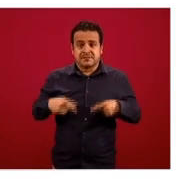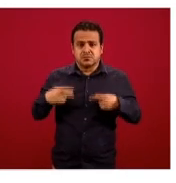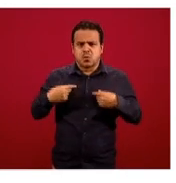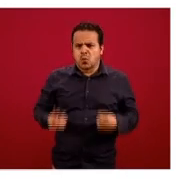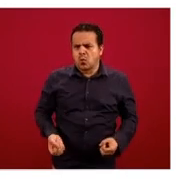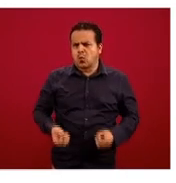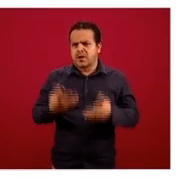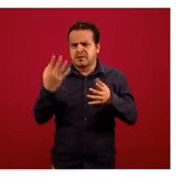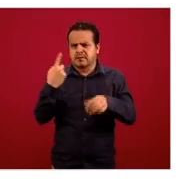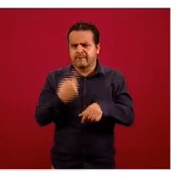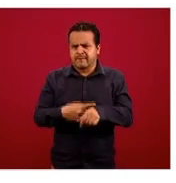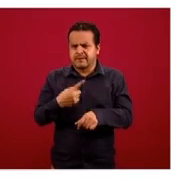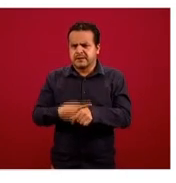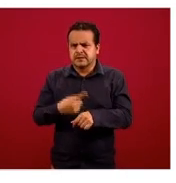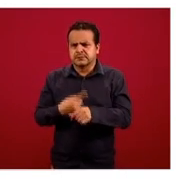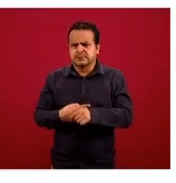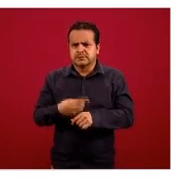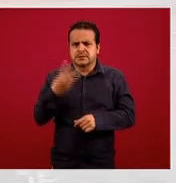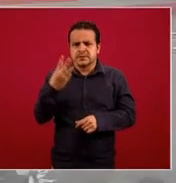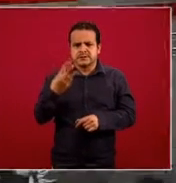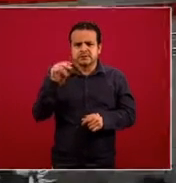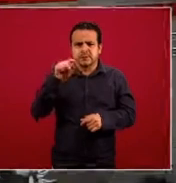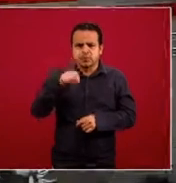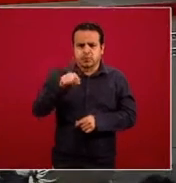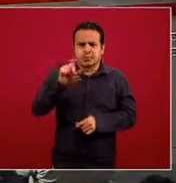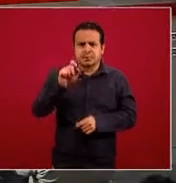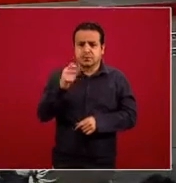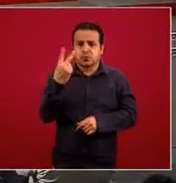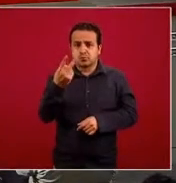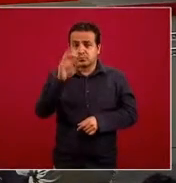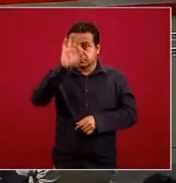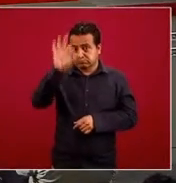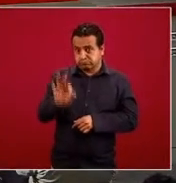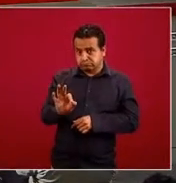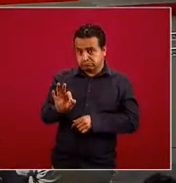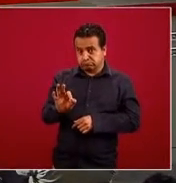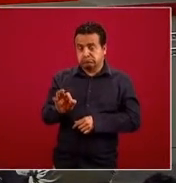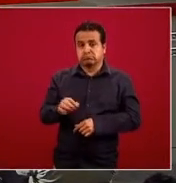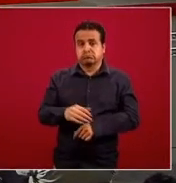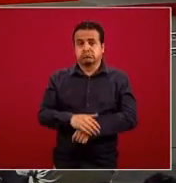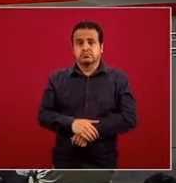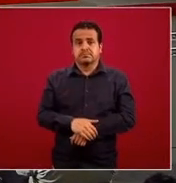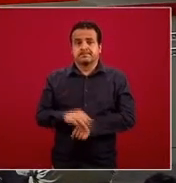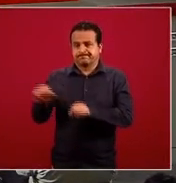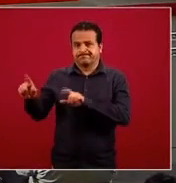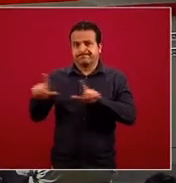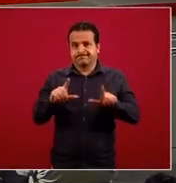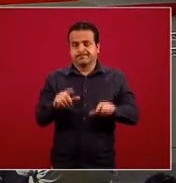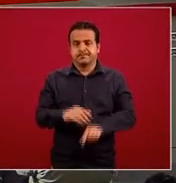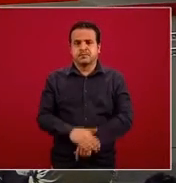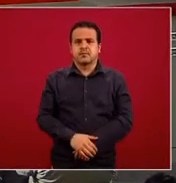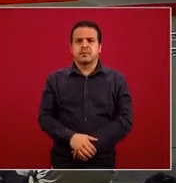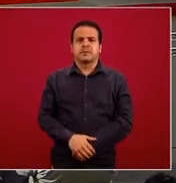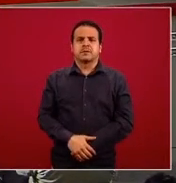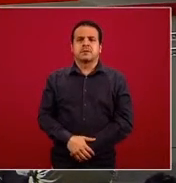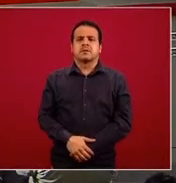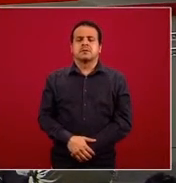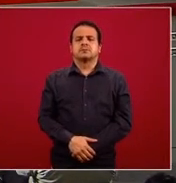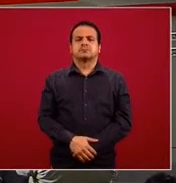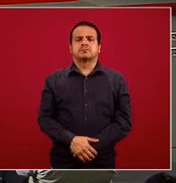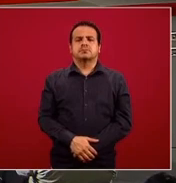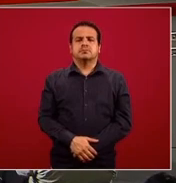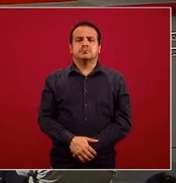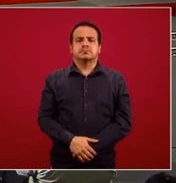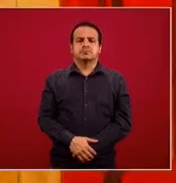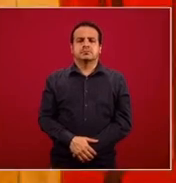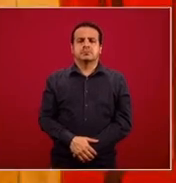day is 3.22 per 100. So 3.22 active